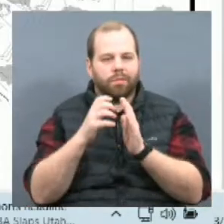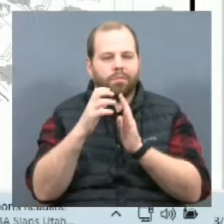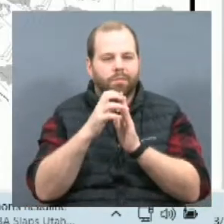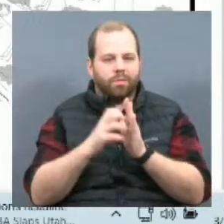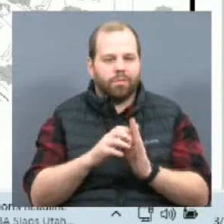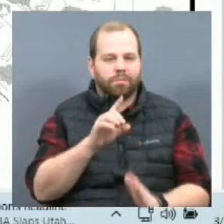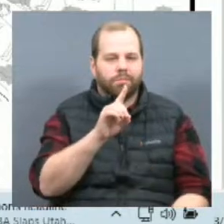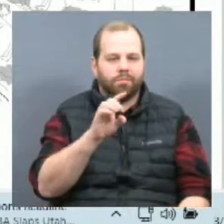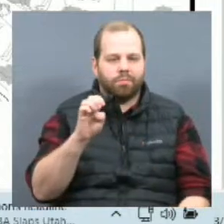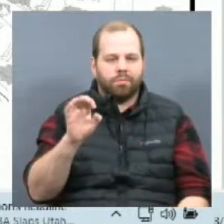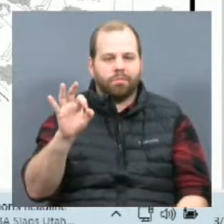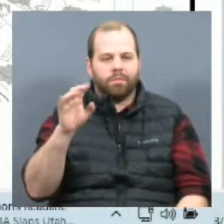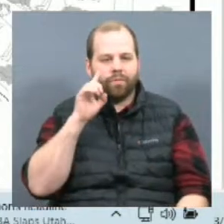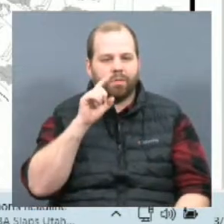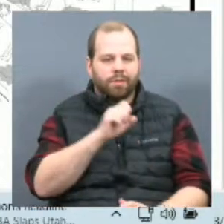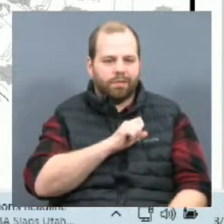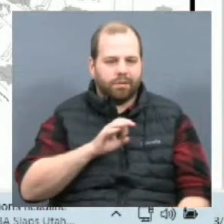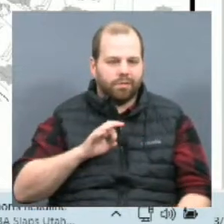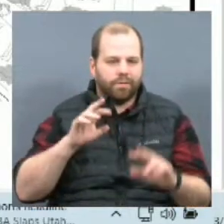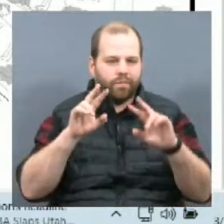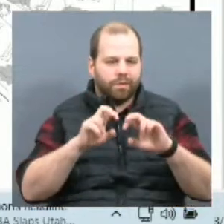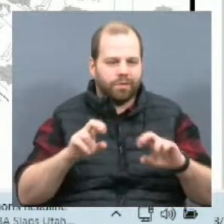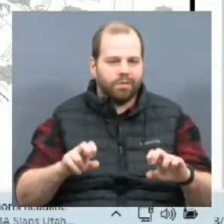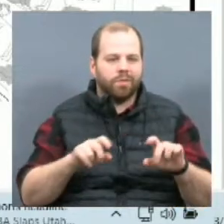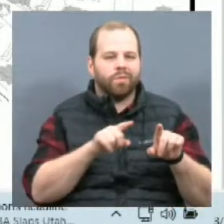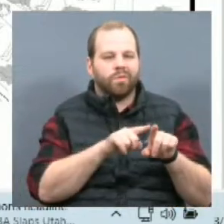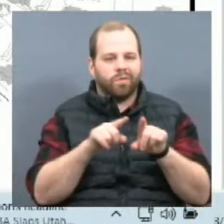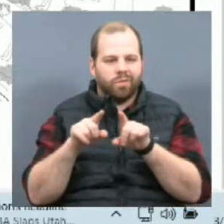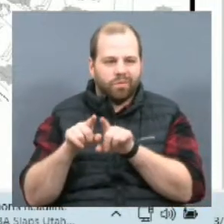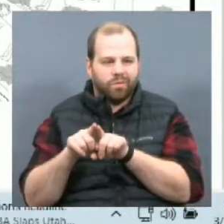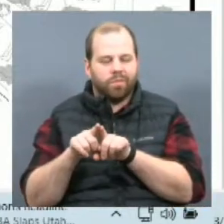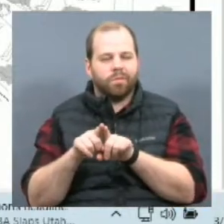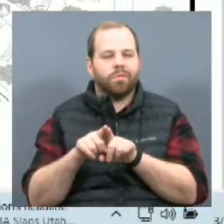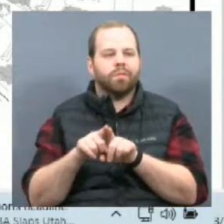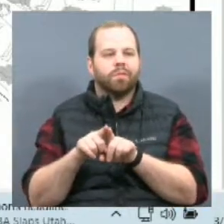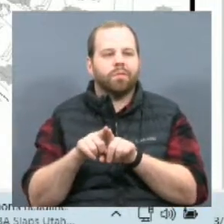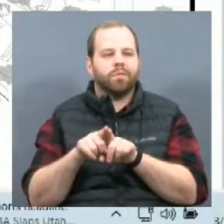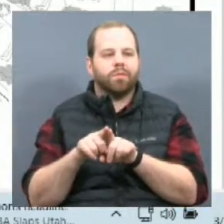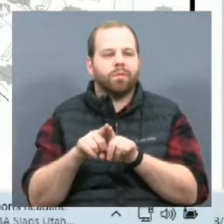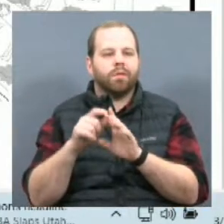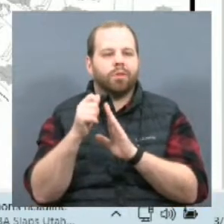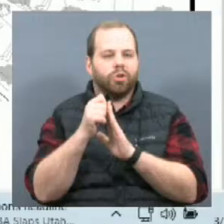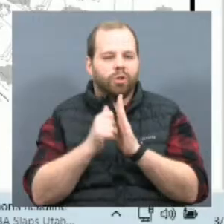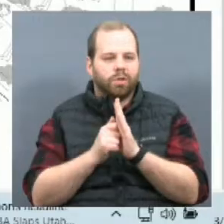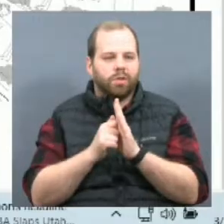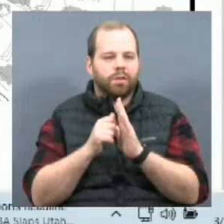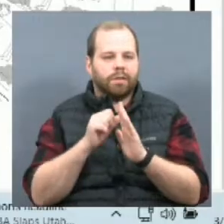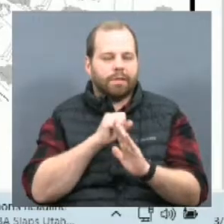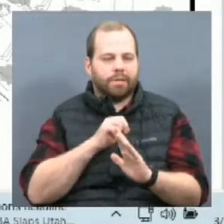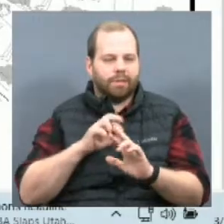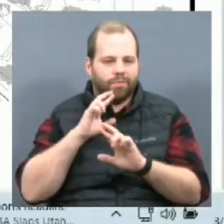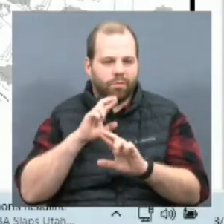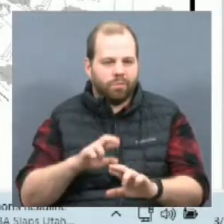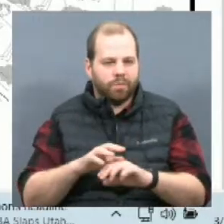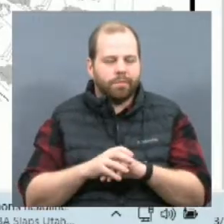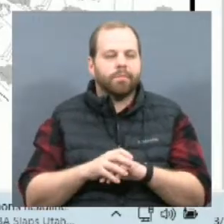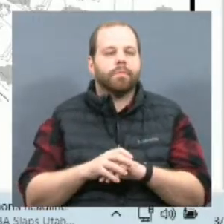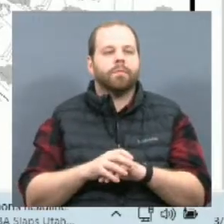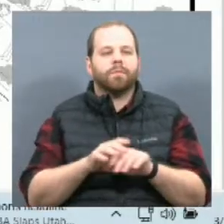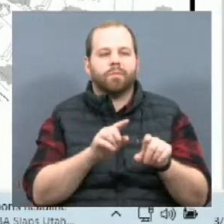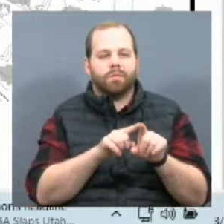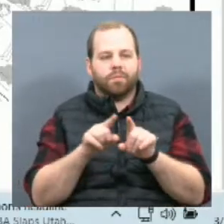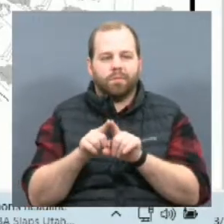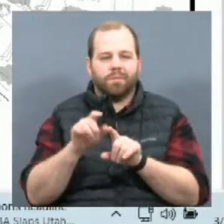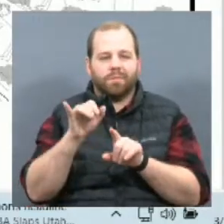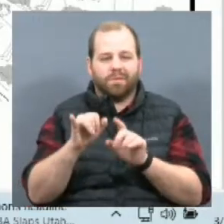D, E, and F of the staff analysis and the staff analysis of the agenda staff report. Also, the development shall